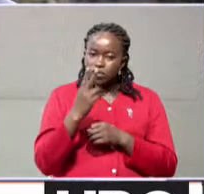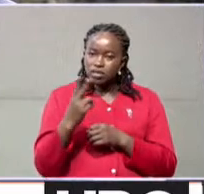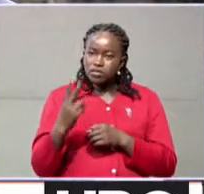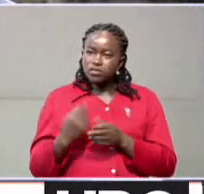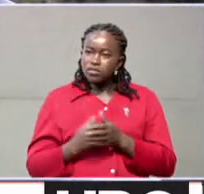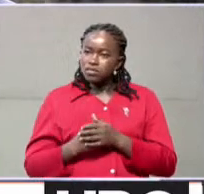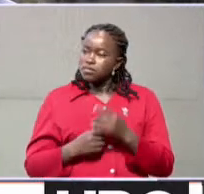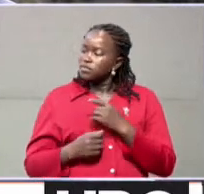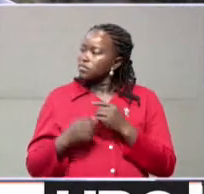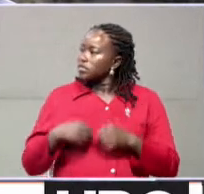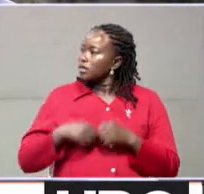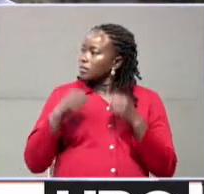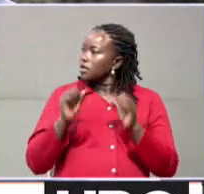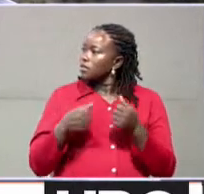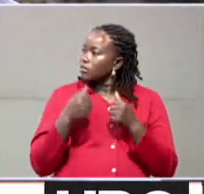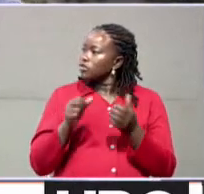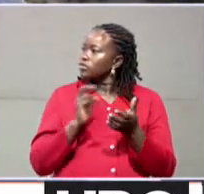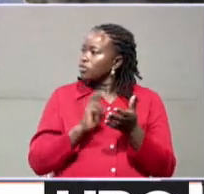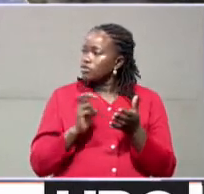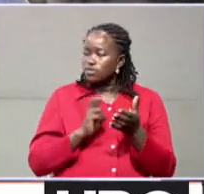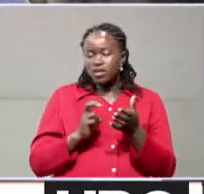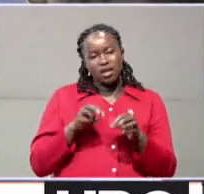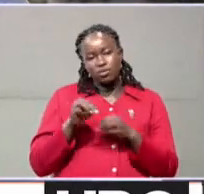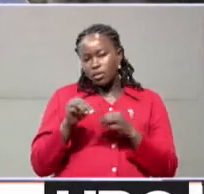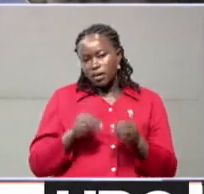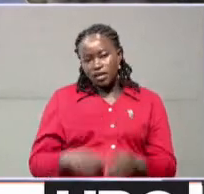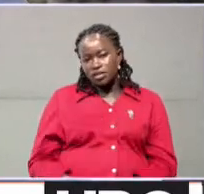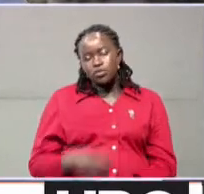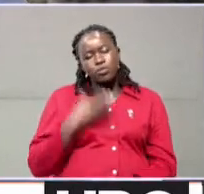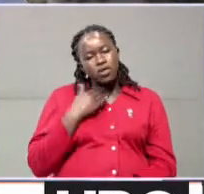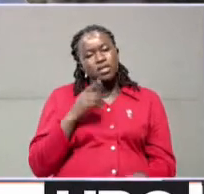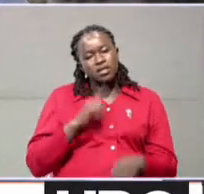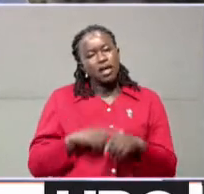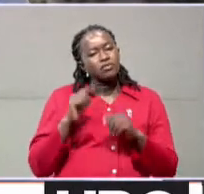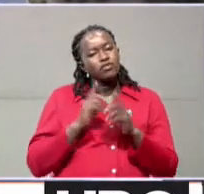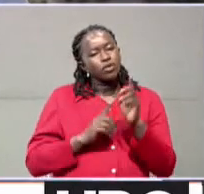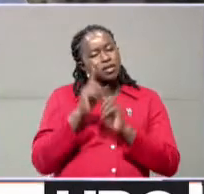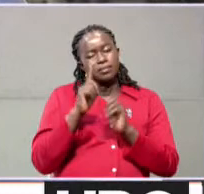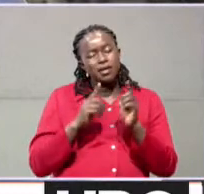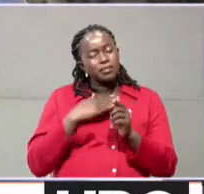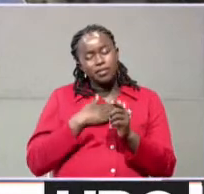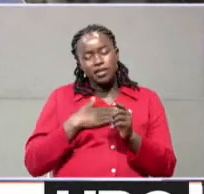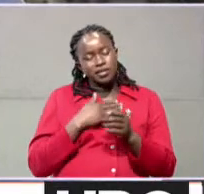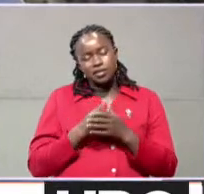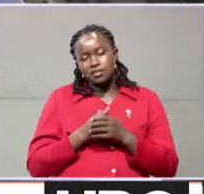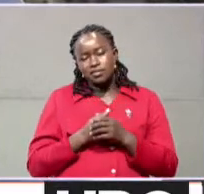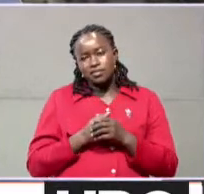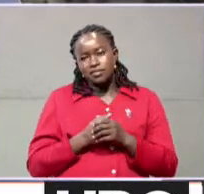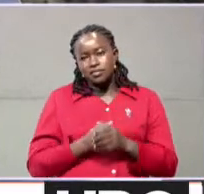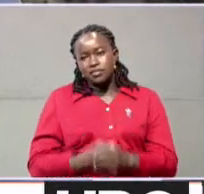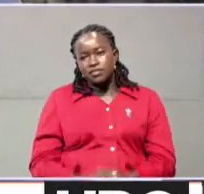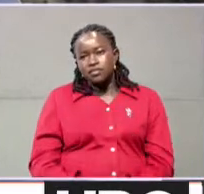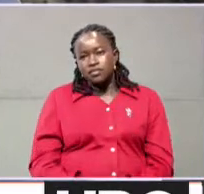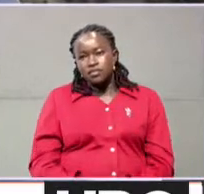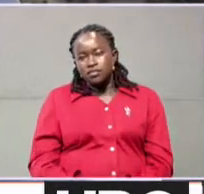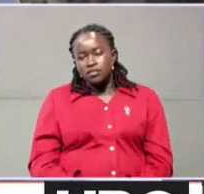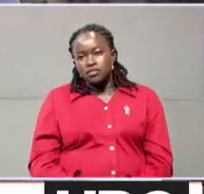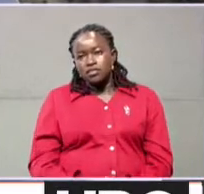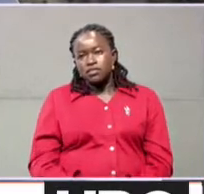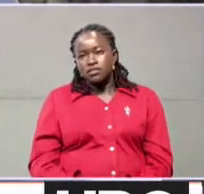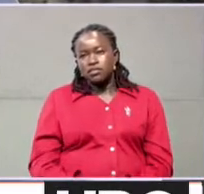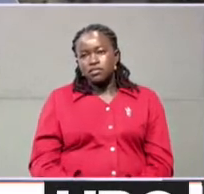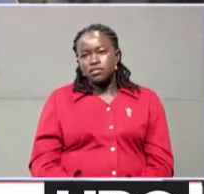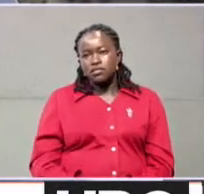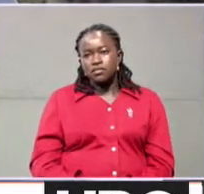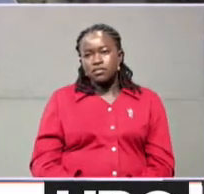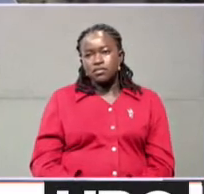you will not read verbatim and we manage to you need time for debate please you've used time let me just read some few